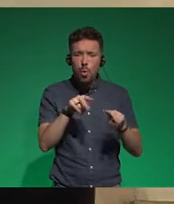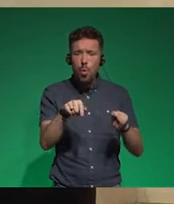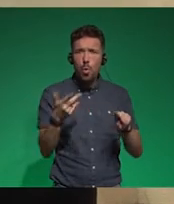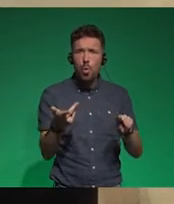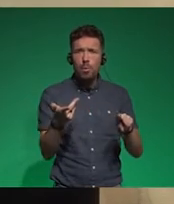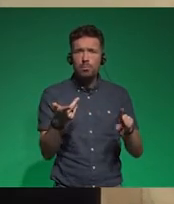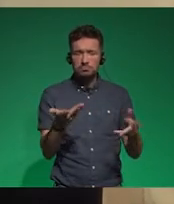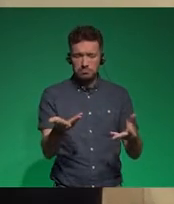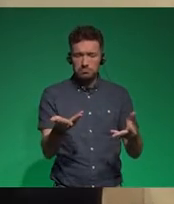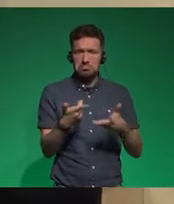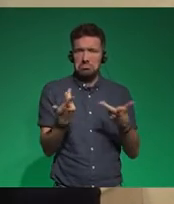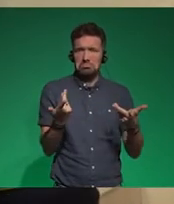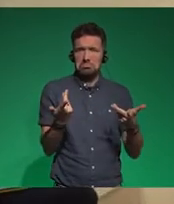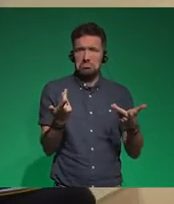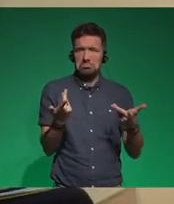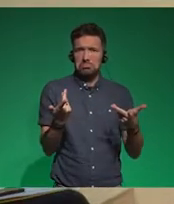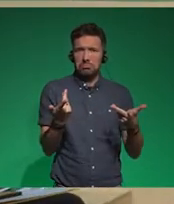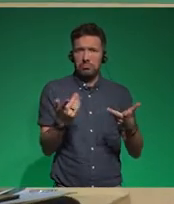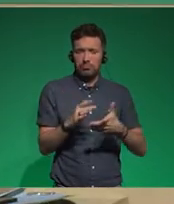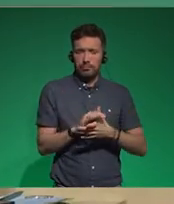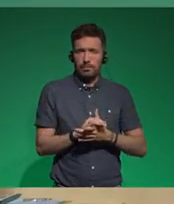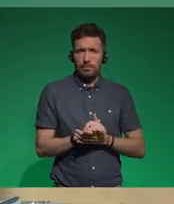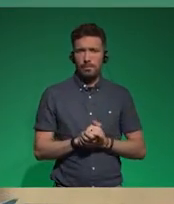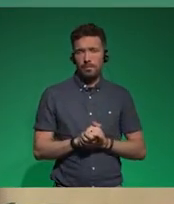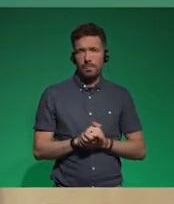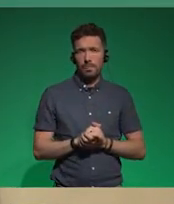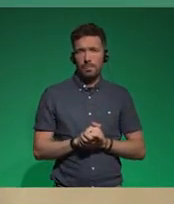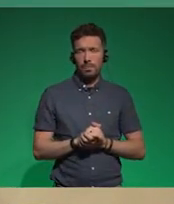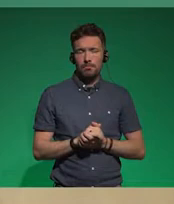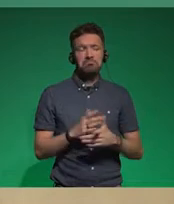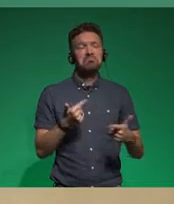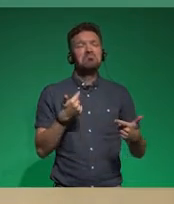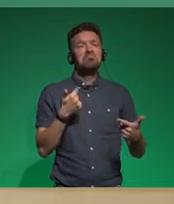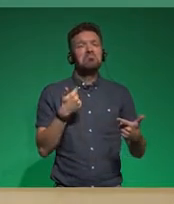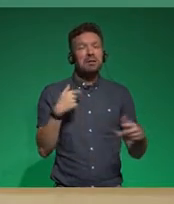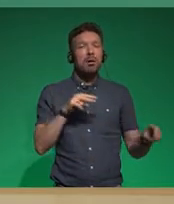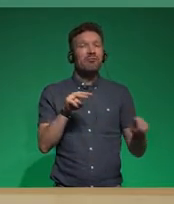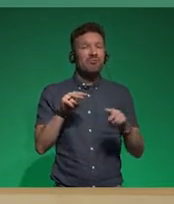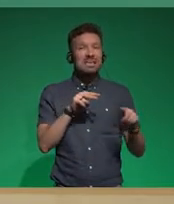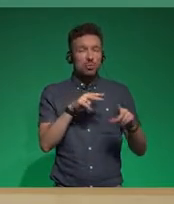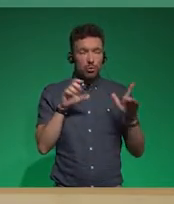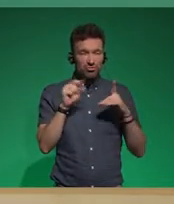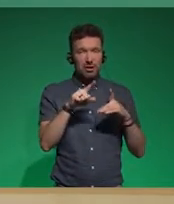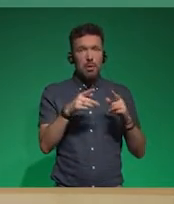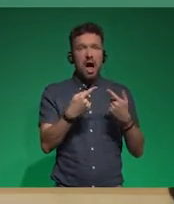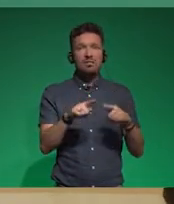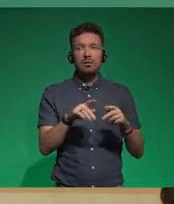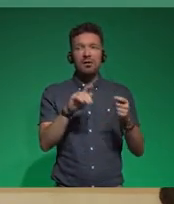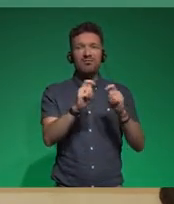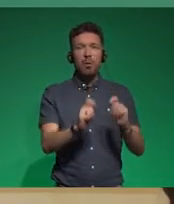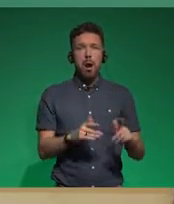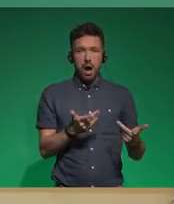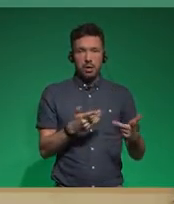because I resent the one with a different format, and somehow this one is it's just